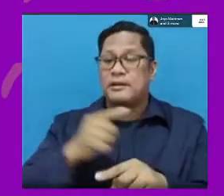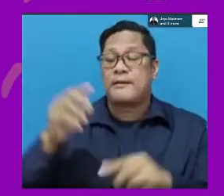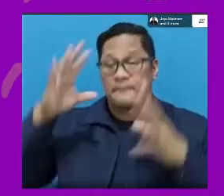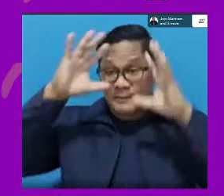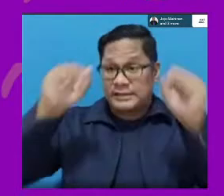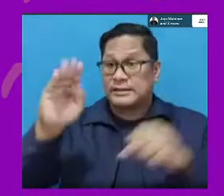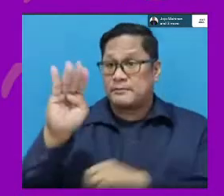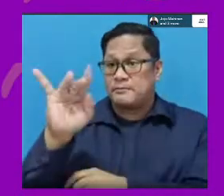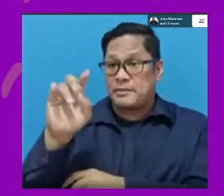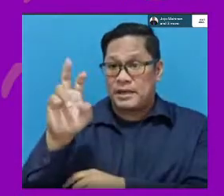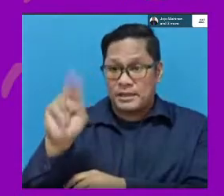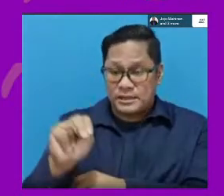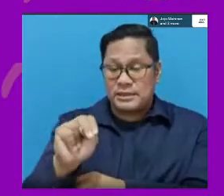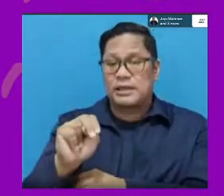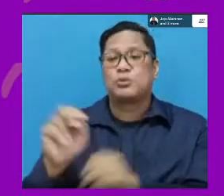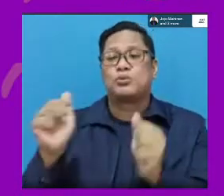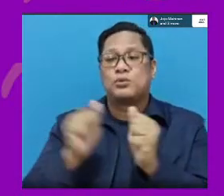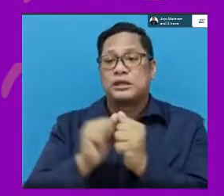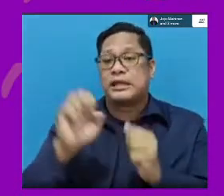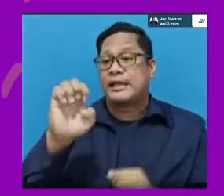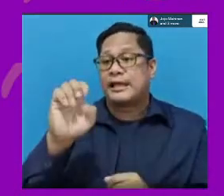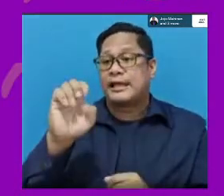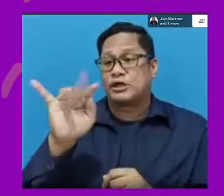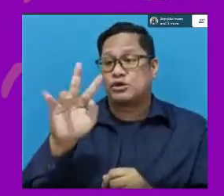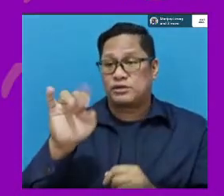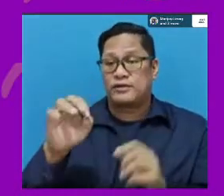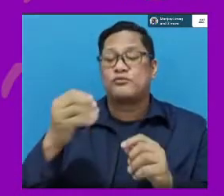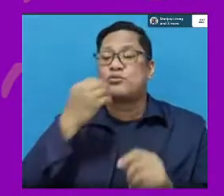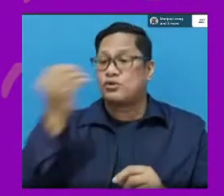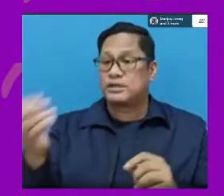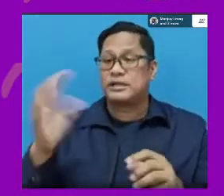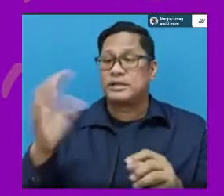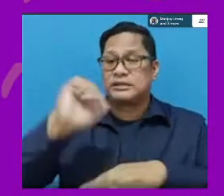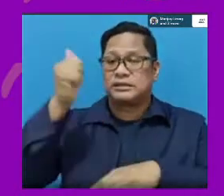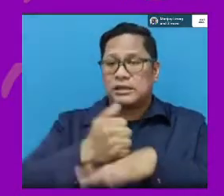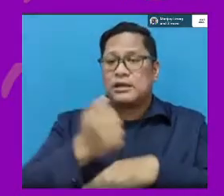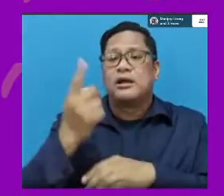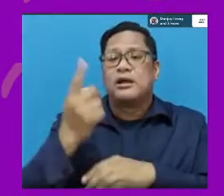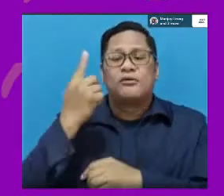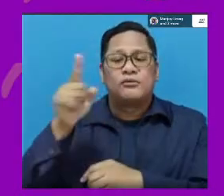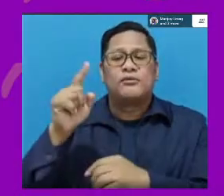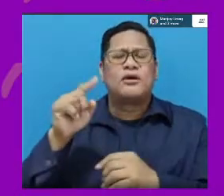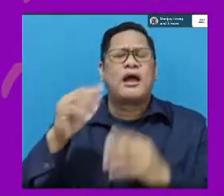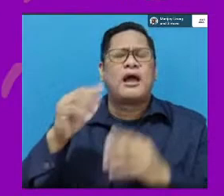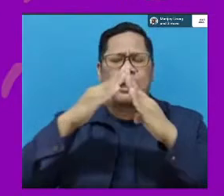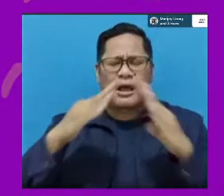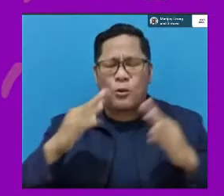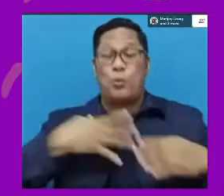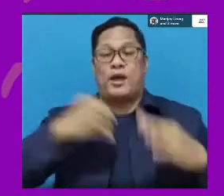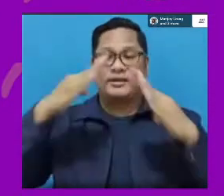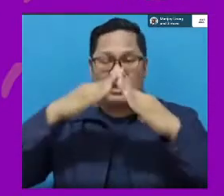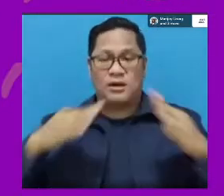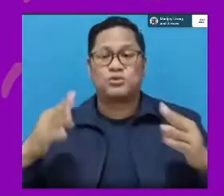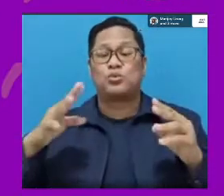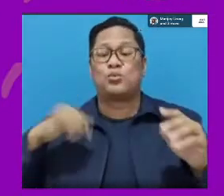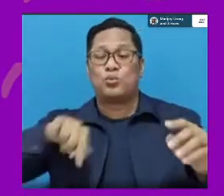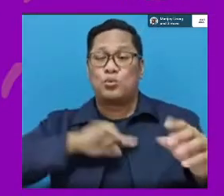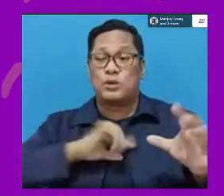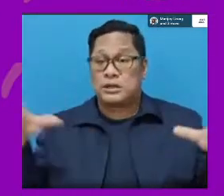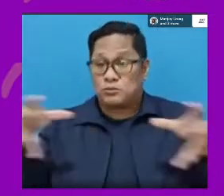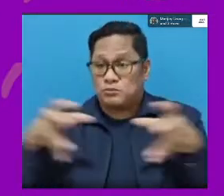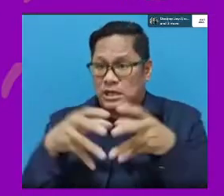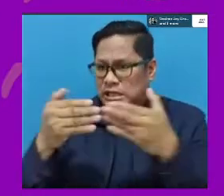an executive order establishing the White House Gender Policy Council, a body that will instill, advance,